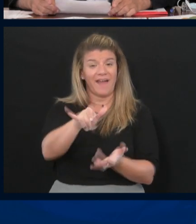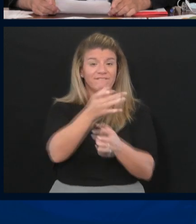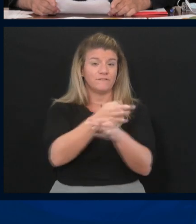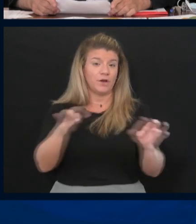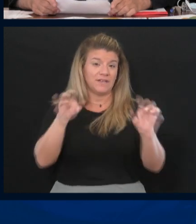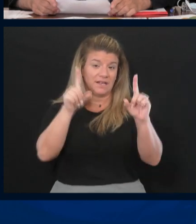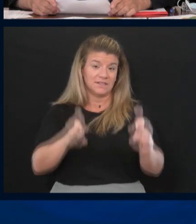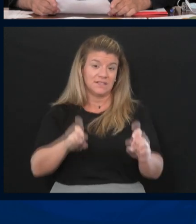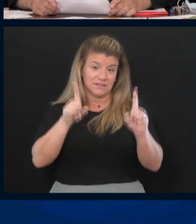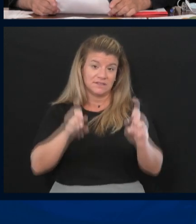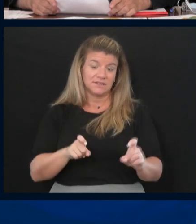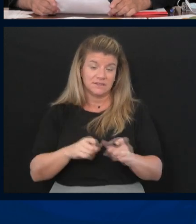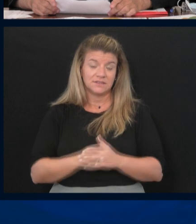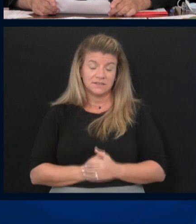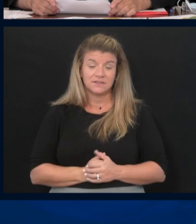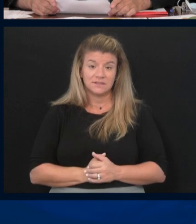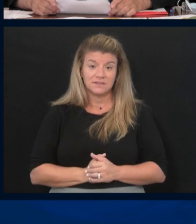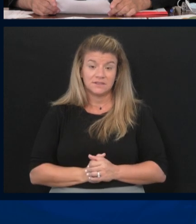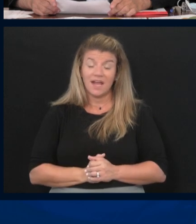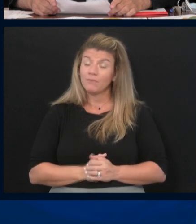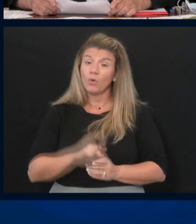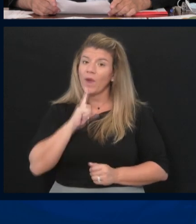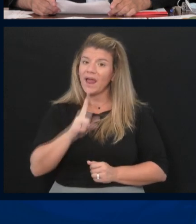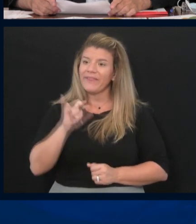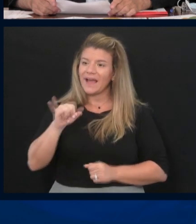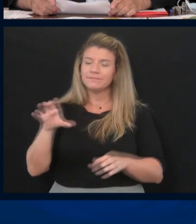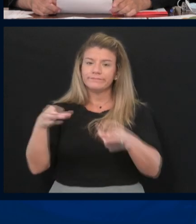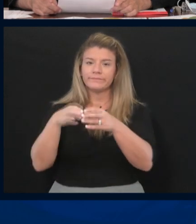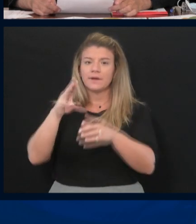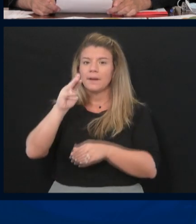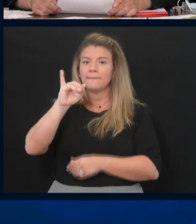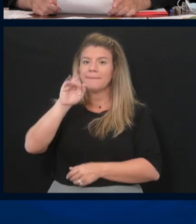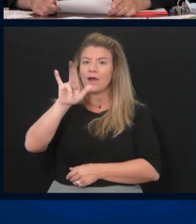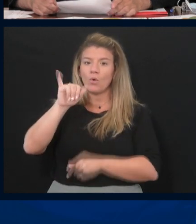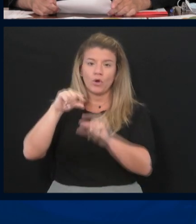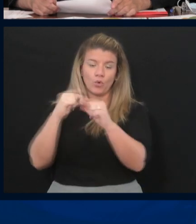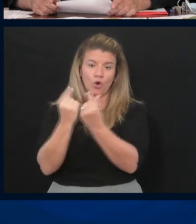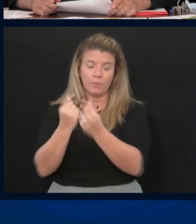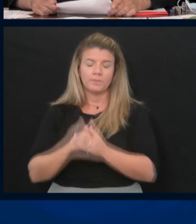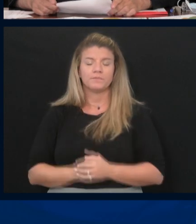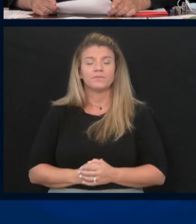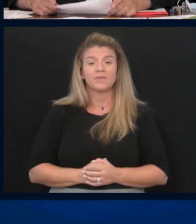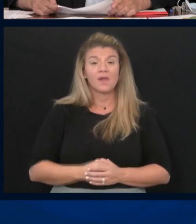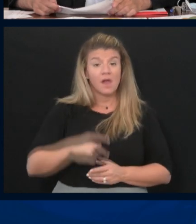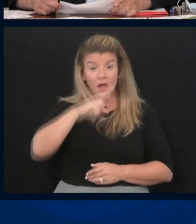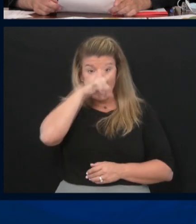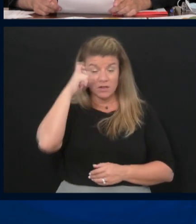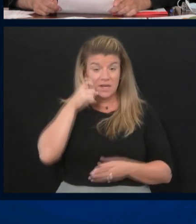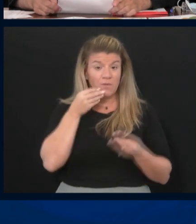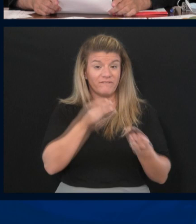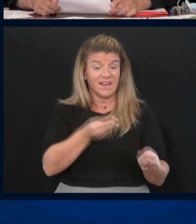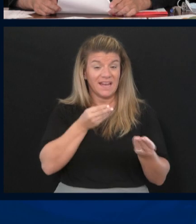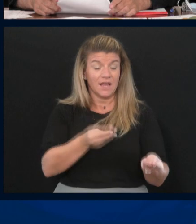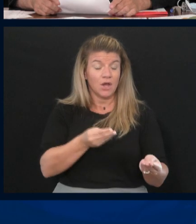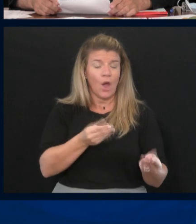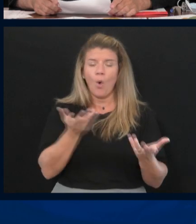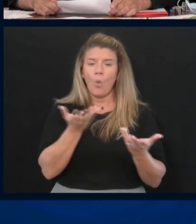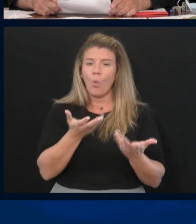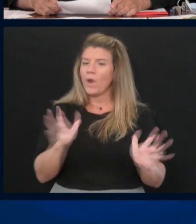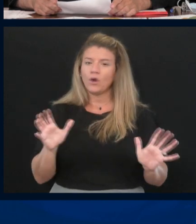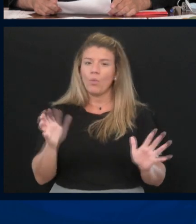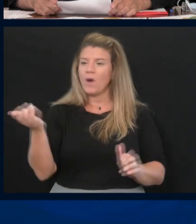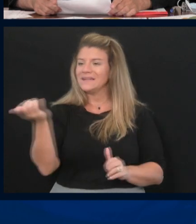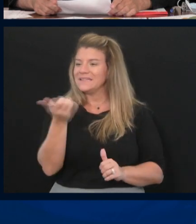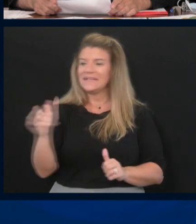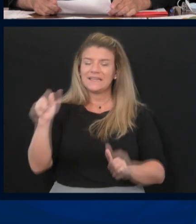test, especially our minorities. From the standpoint of summer feeding, we don't want a West Virginian unfed at